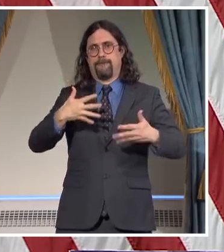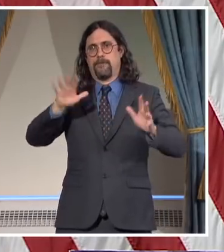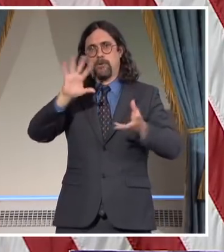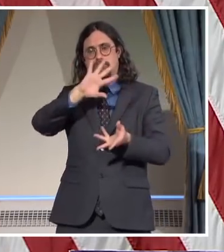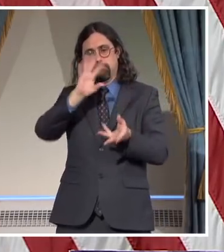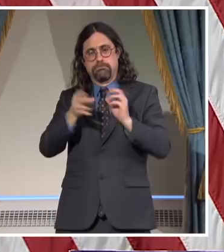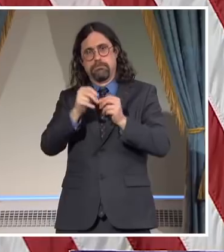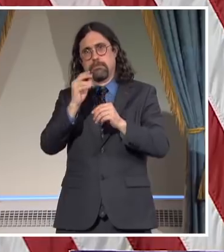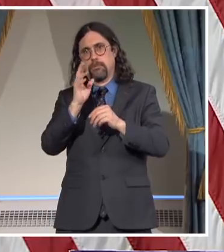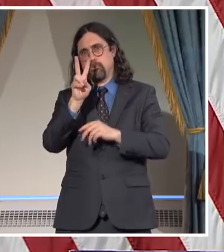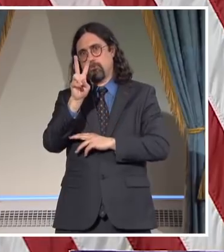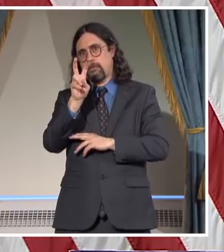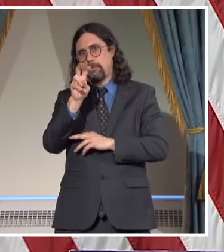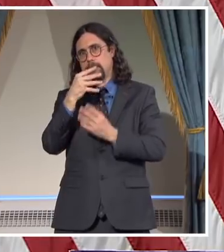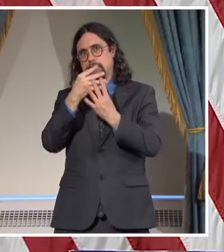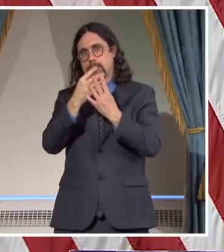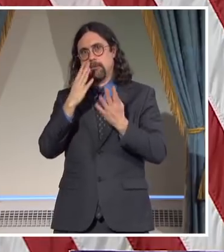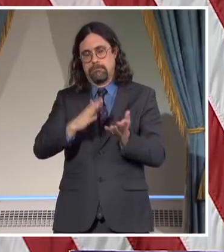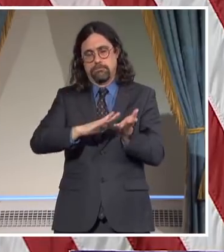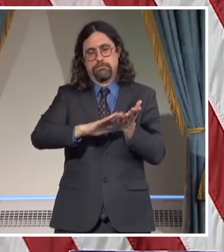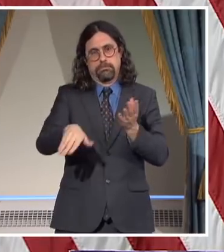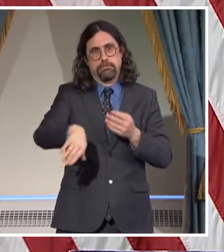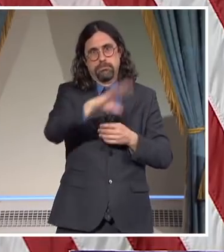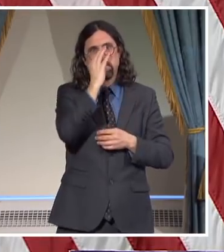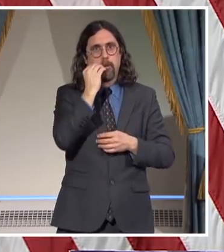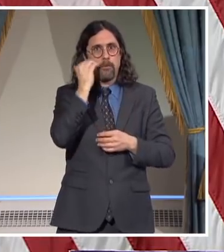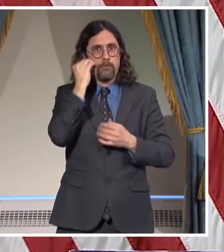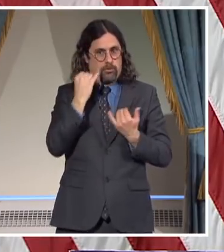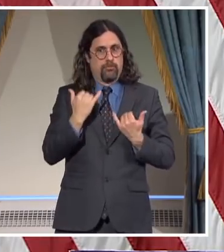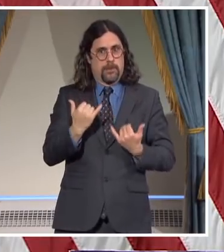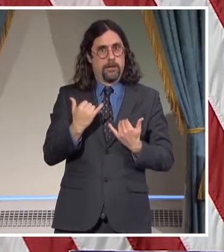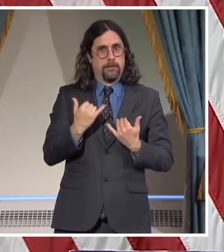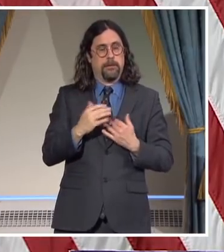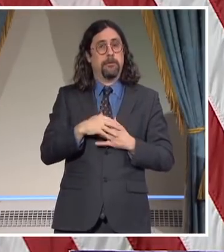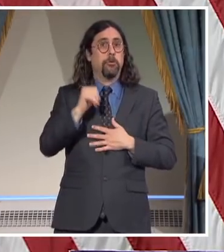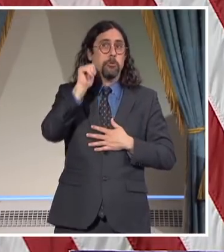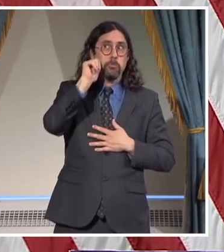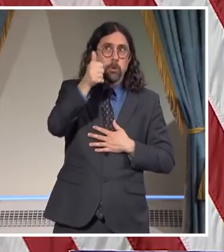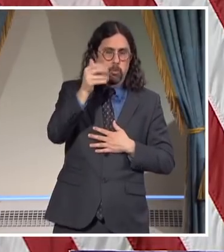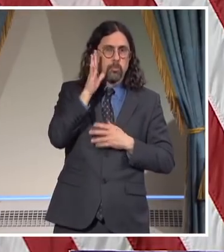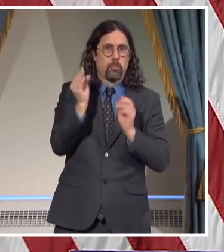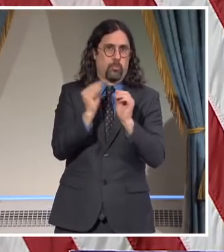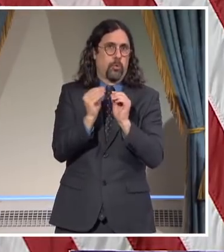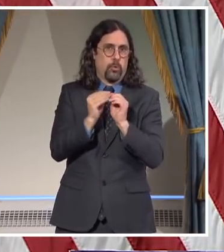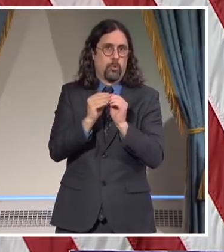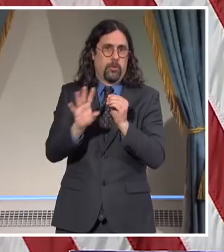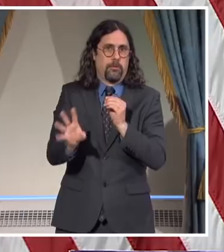Want to, by way of closing, say a special thank you